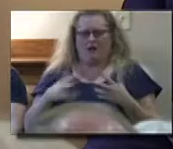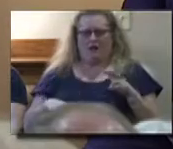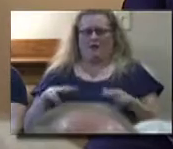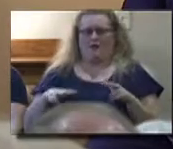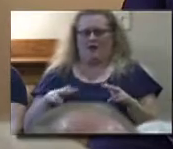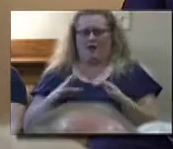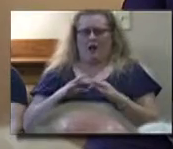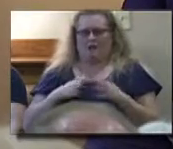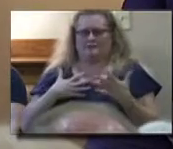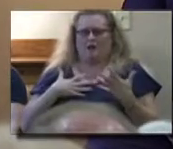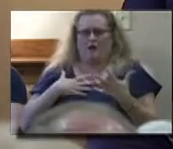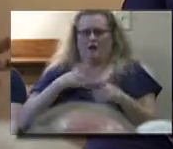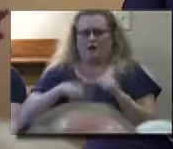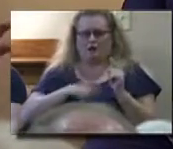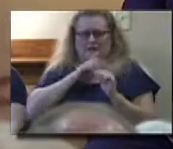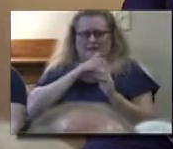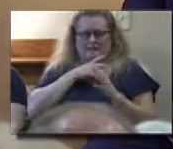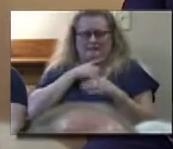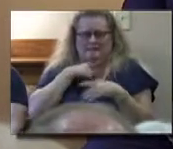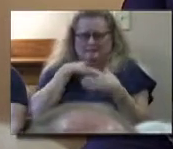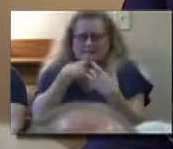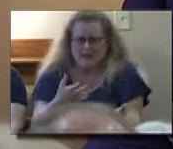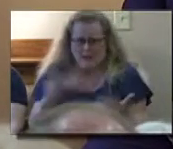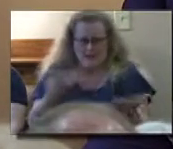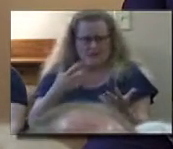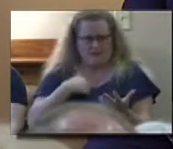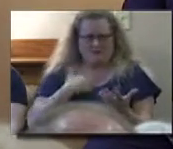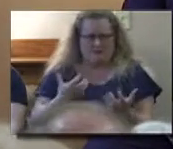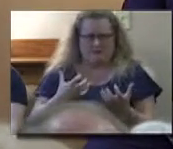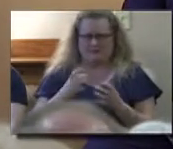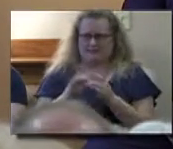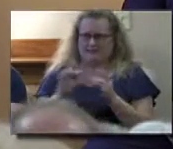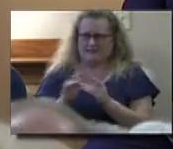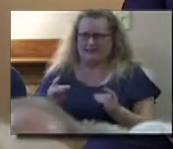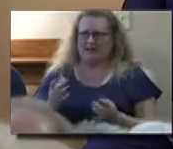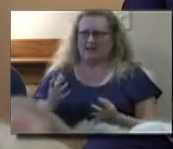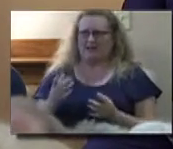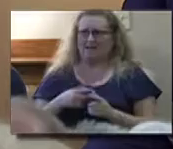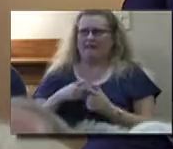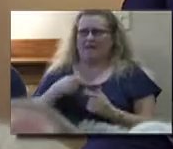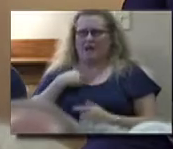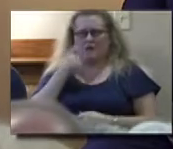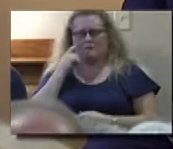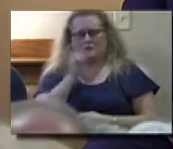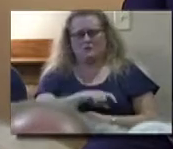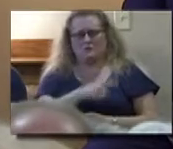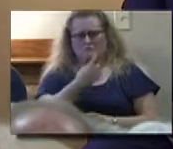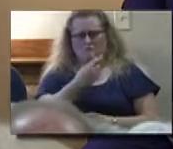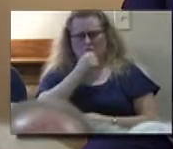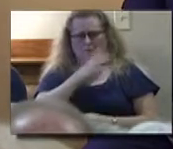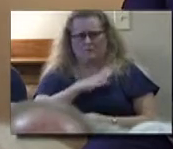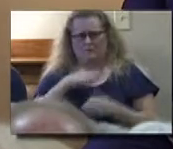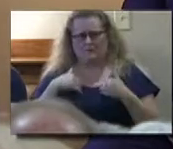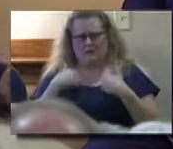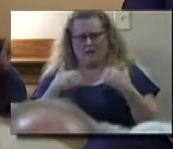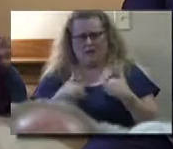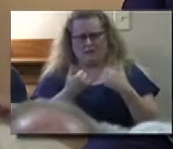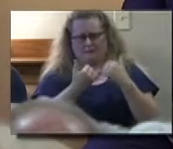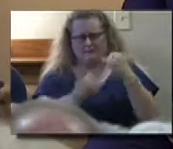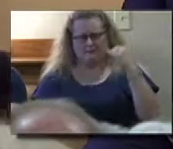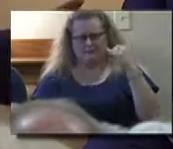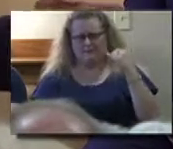over the place, couldn't get it out, couldn't say what I wanted to say. And then I noticed there was a woman, a young woman, slender. She